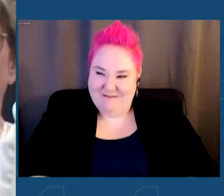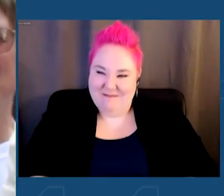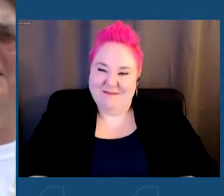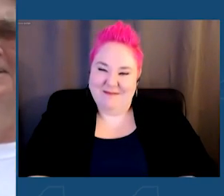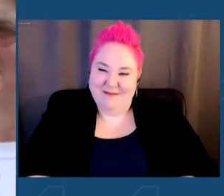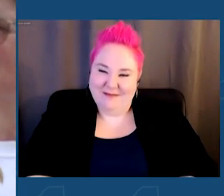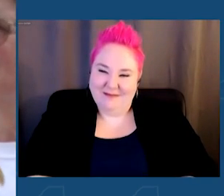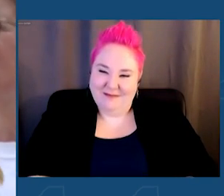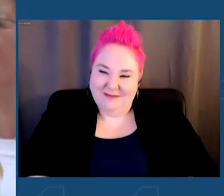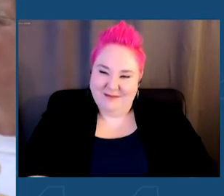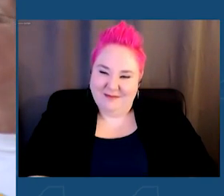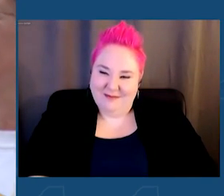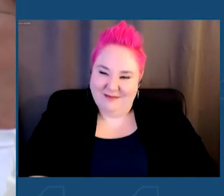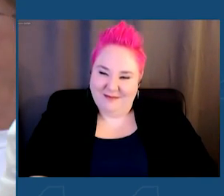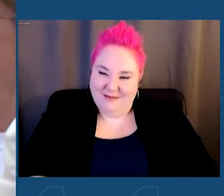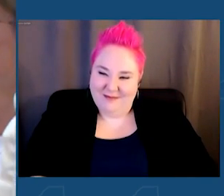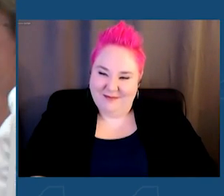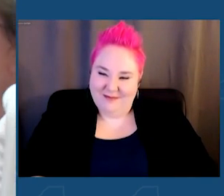Come on, baby.